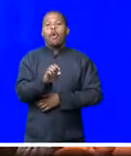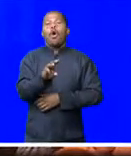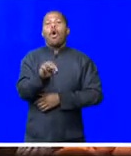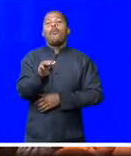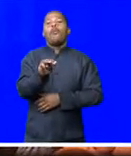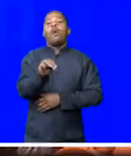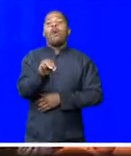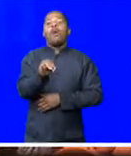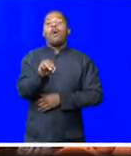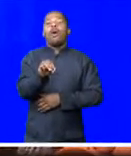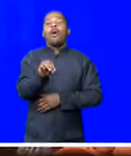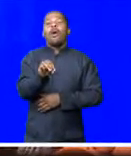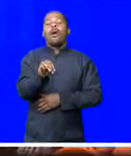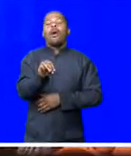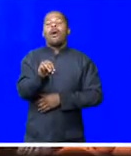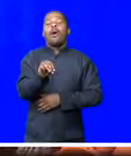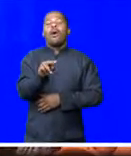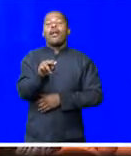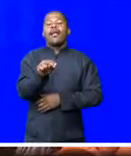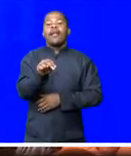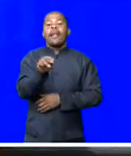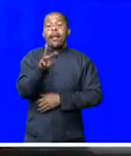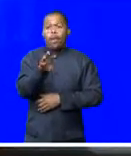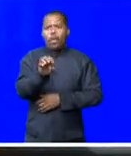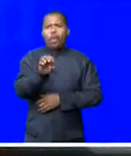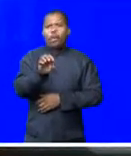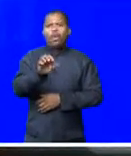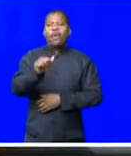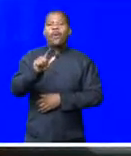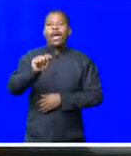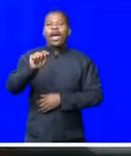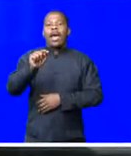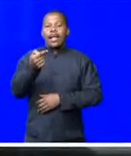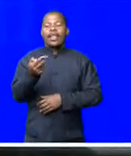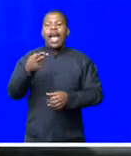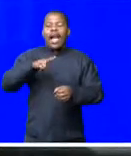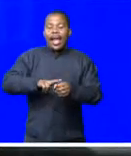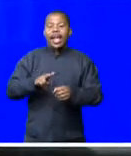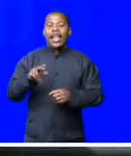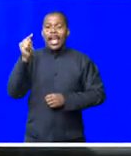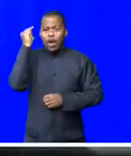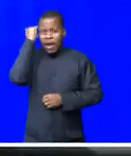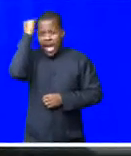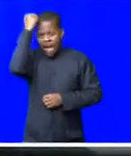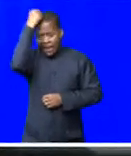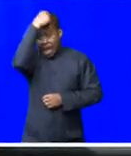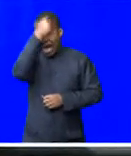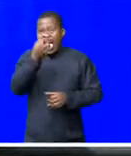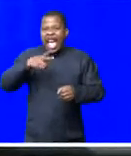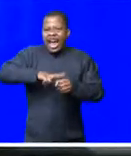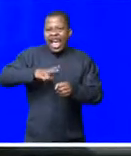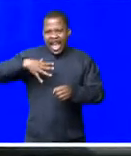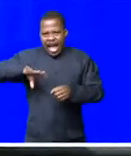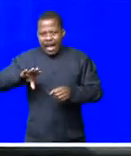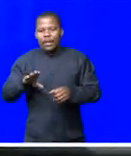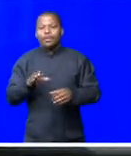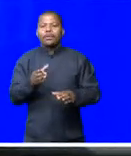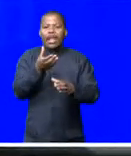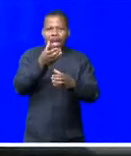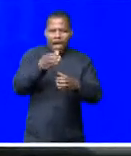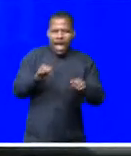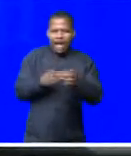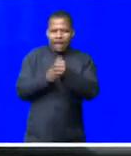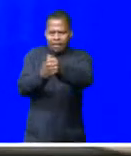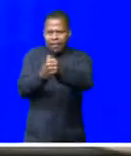banjelwe eKigali even le Rwanda. Silo semhlaba siyingcenye yebaholi bemavela ngemashumi